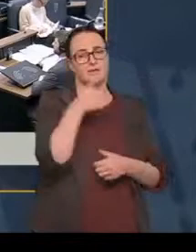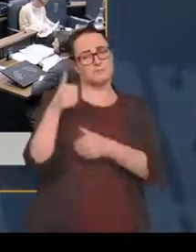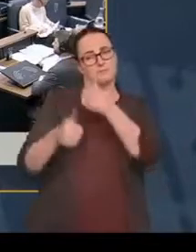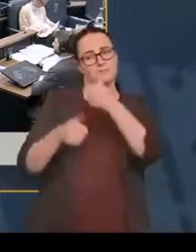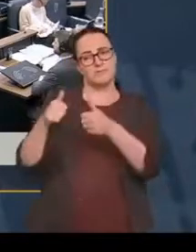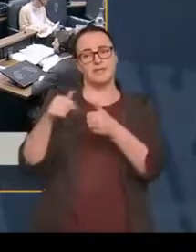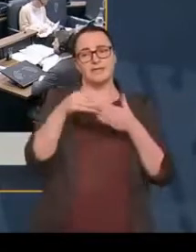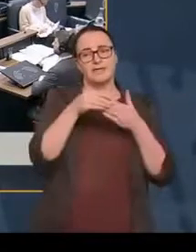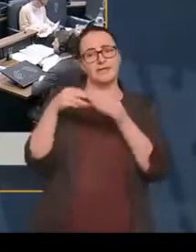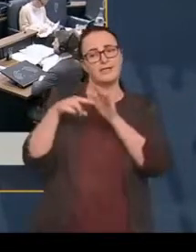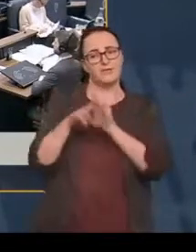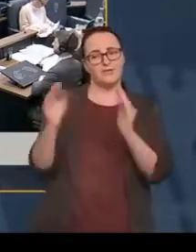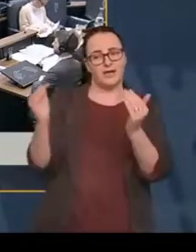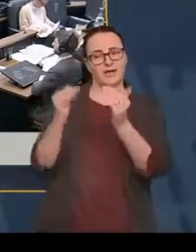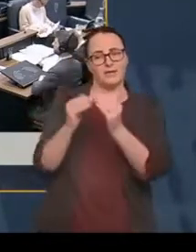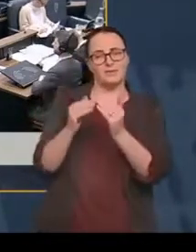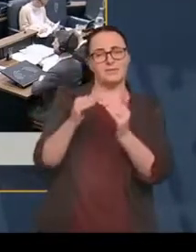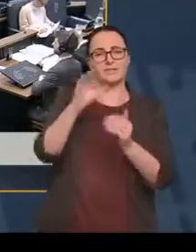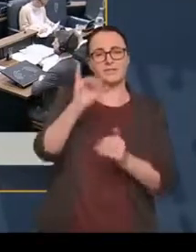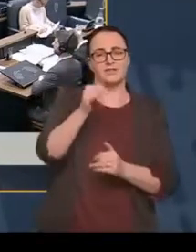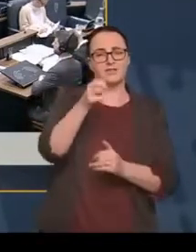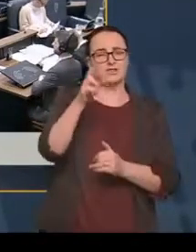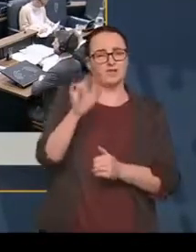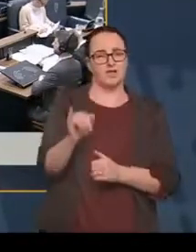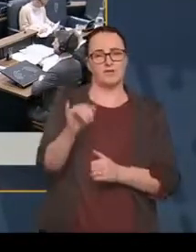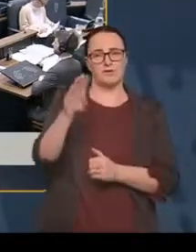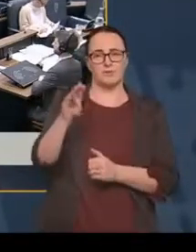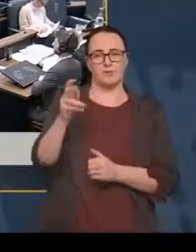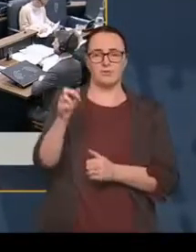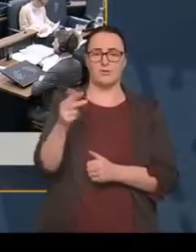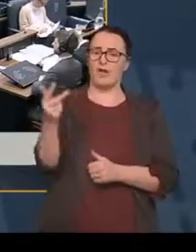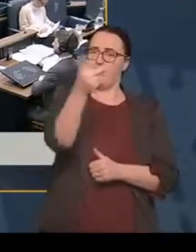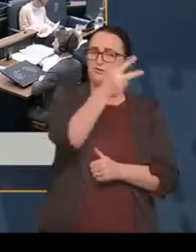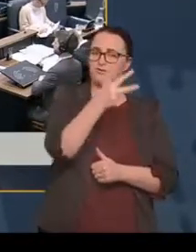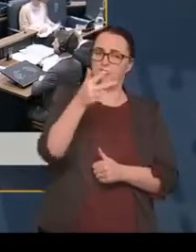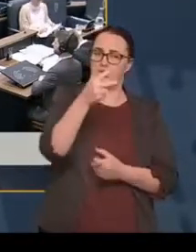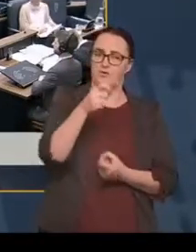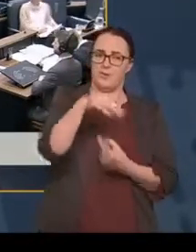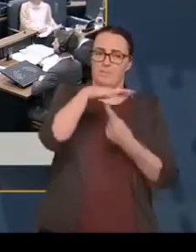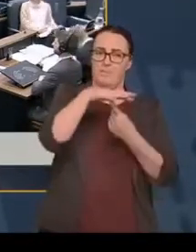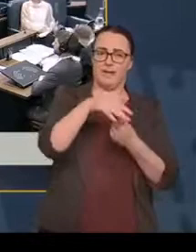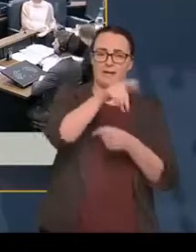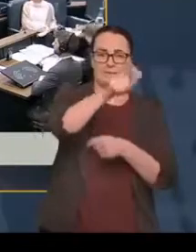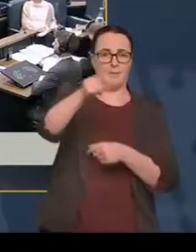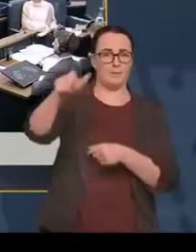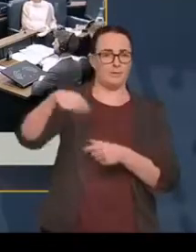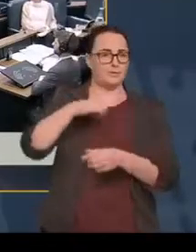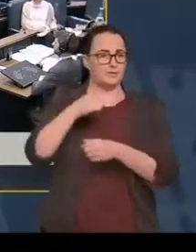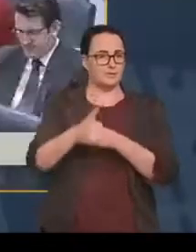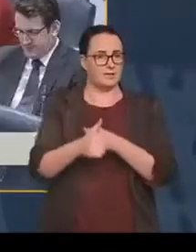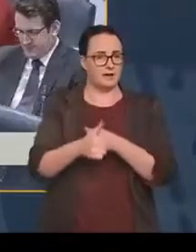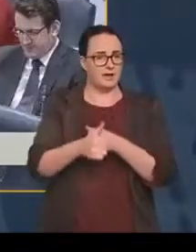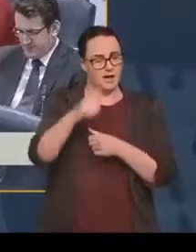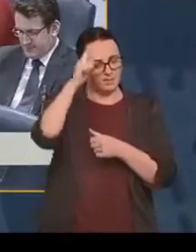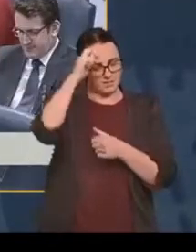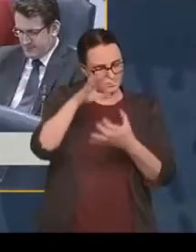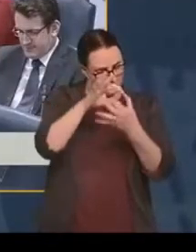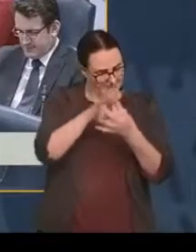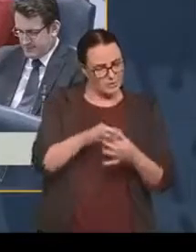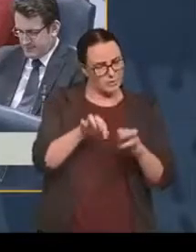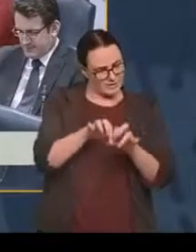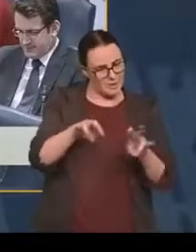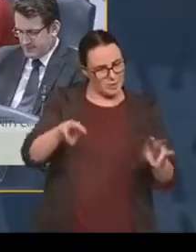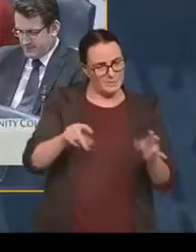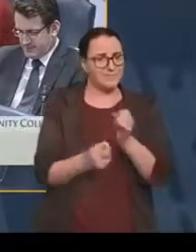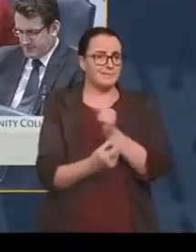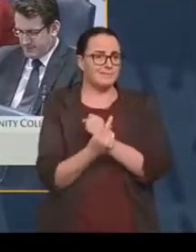House, Senator Jerry Bottomer, who facilitated the passage of the bill. So I think those three are the principal people today. As far as I'm concerned, it's an equality